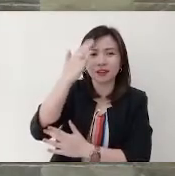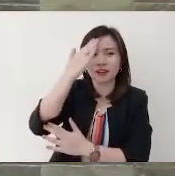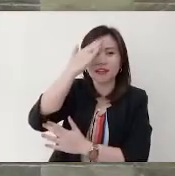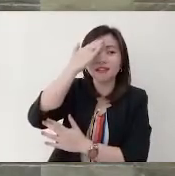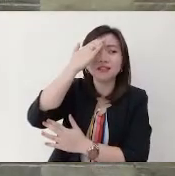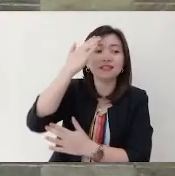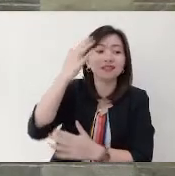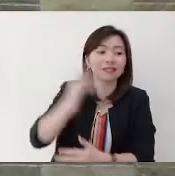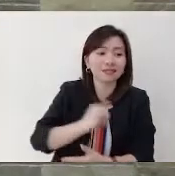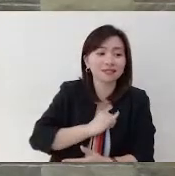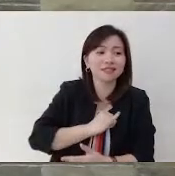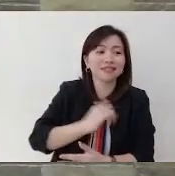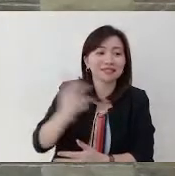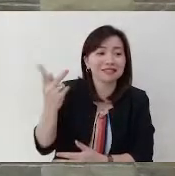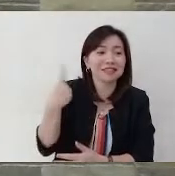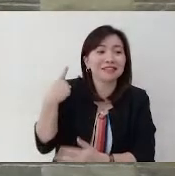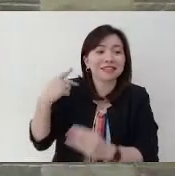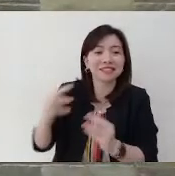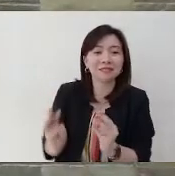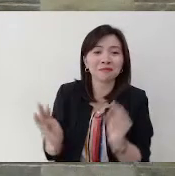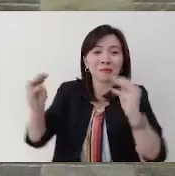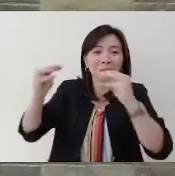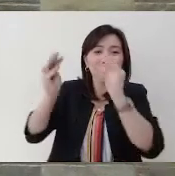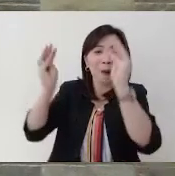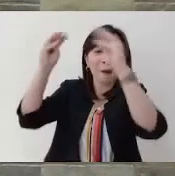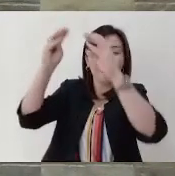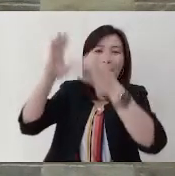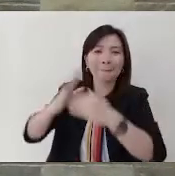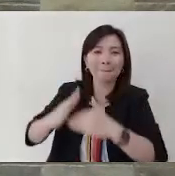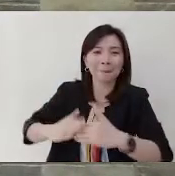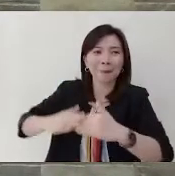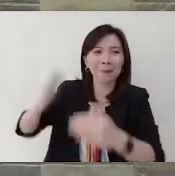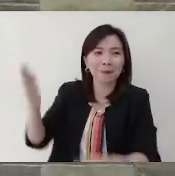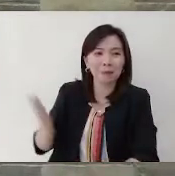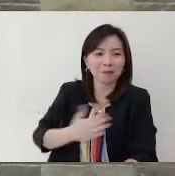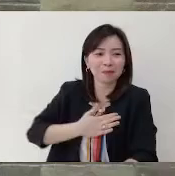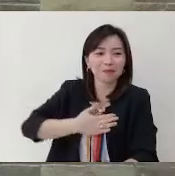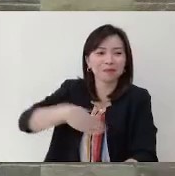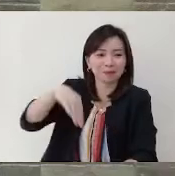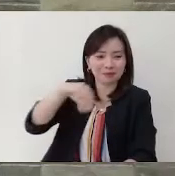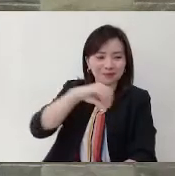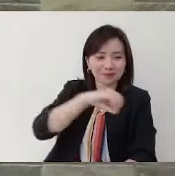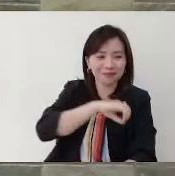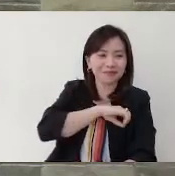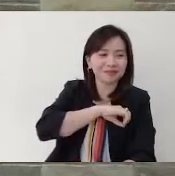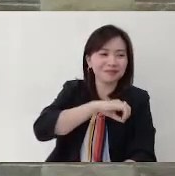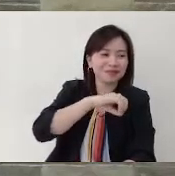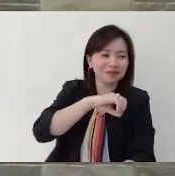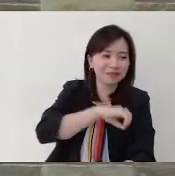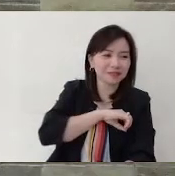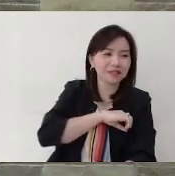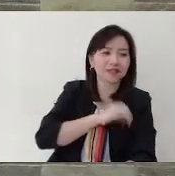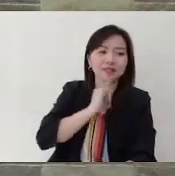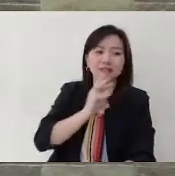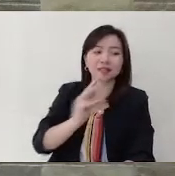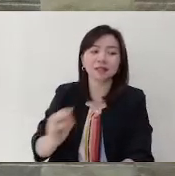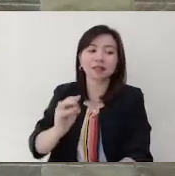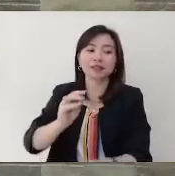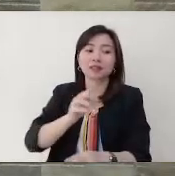distinction. I may not have a mansion of my own. I'm just